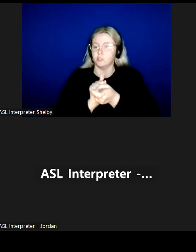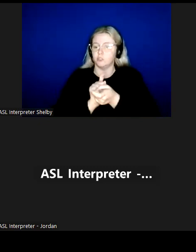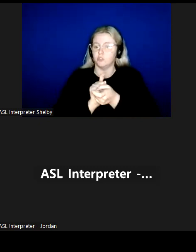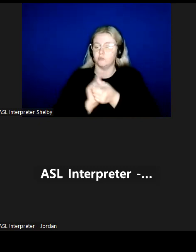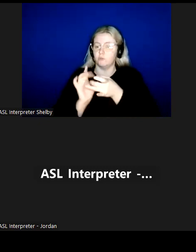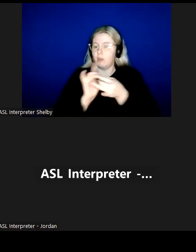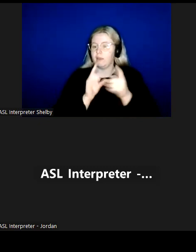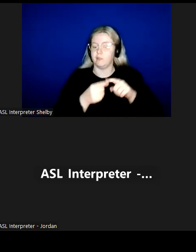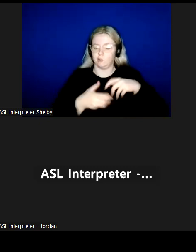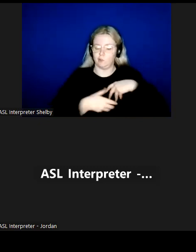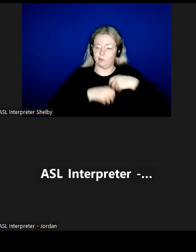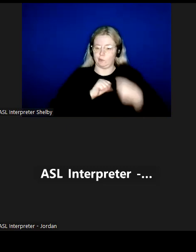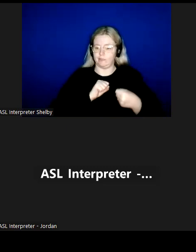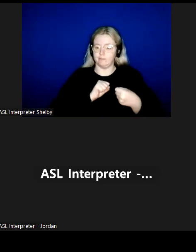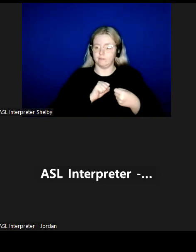or loss,